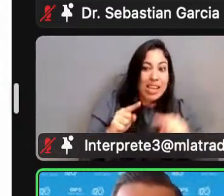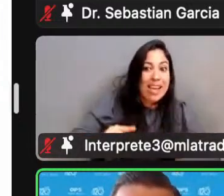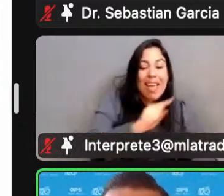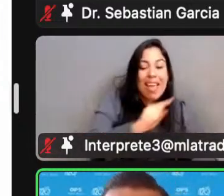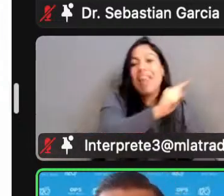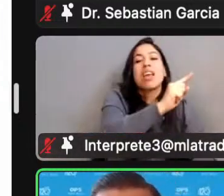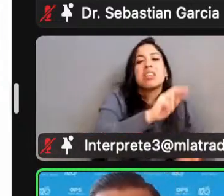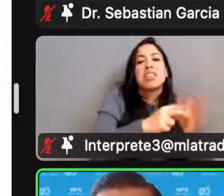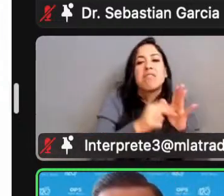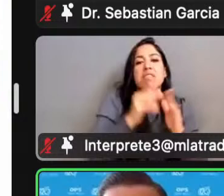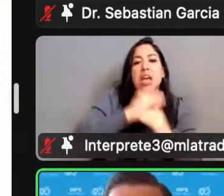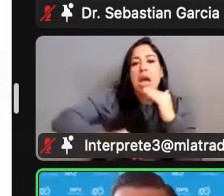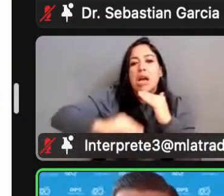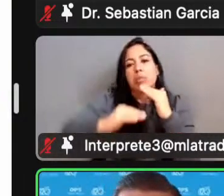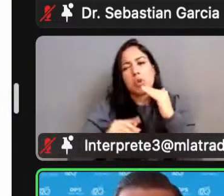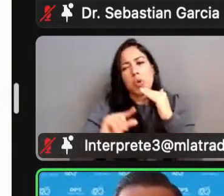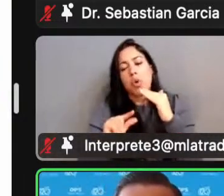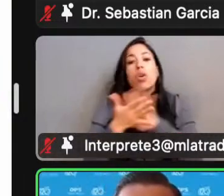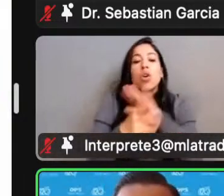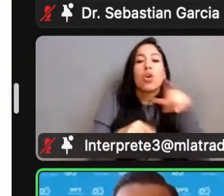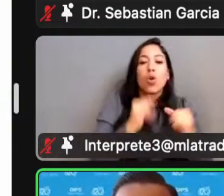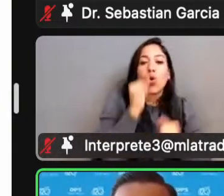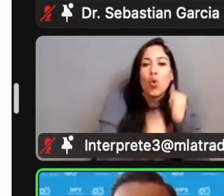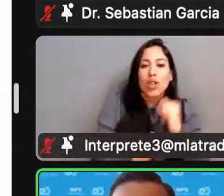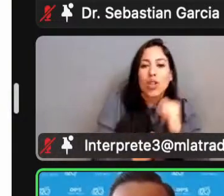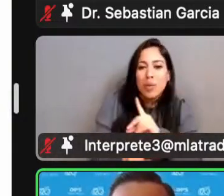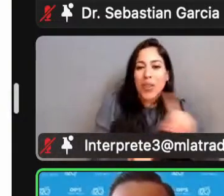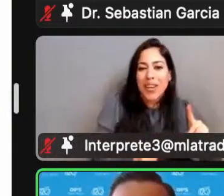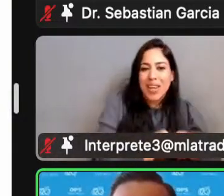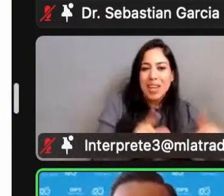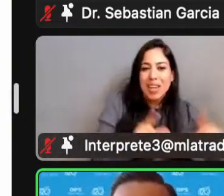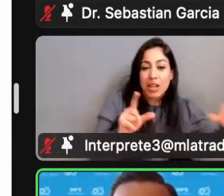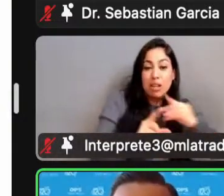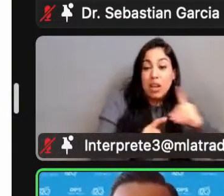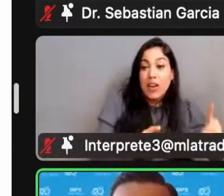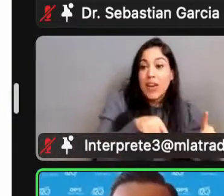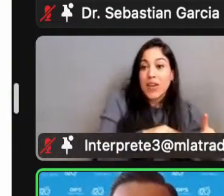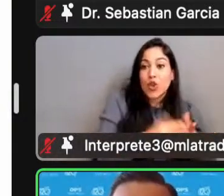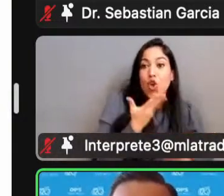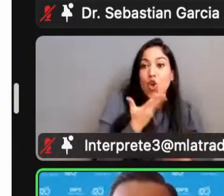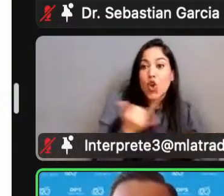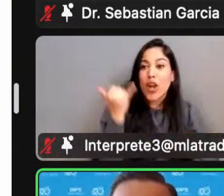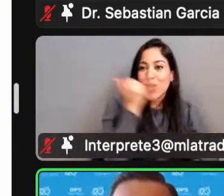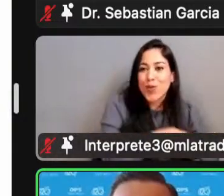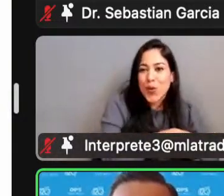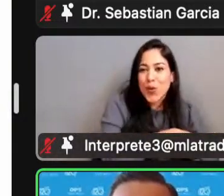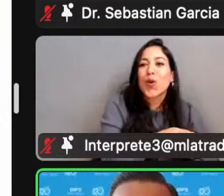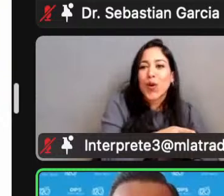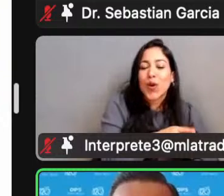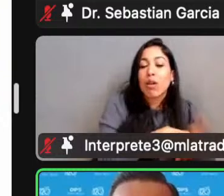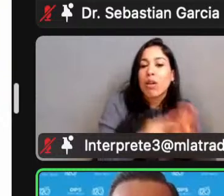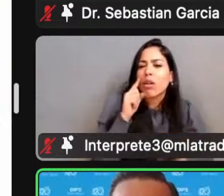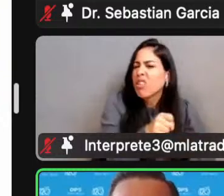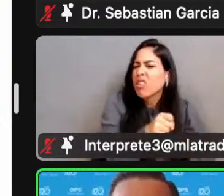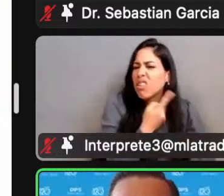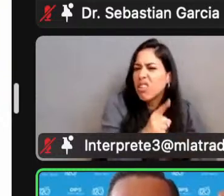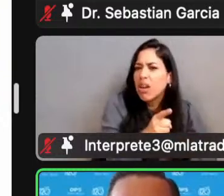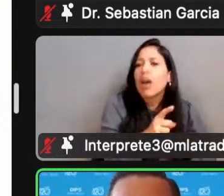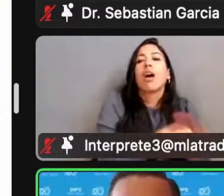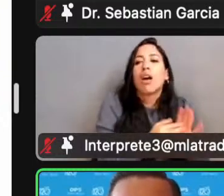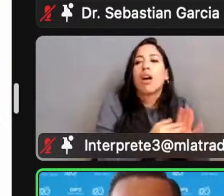hand, on the last right-hand side, we see a blue curve that shows